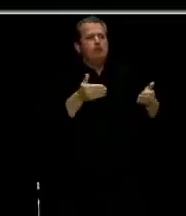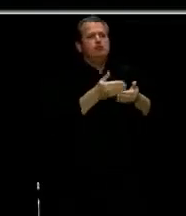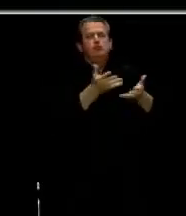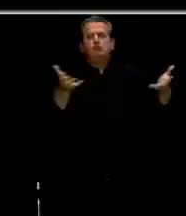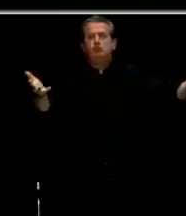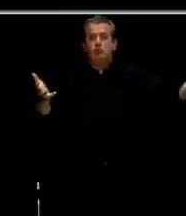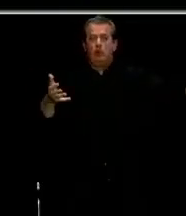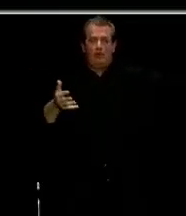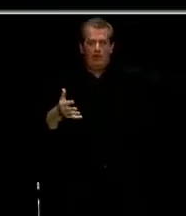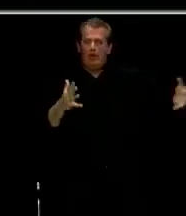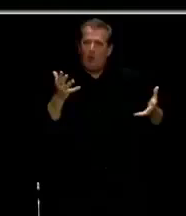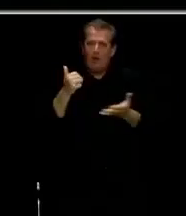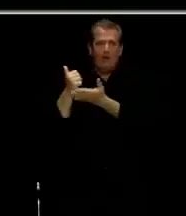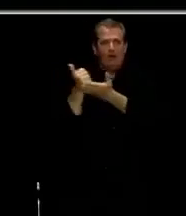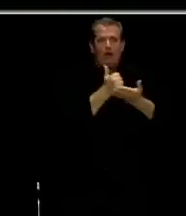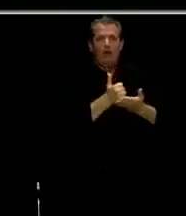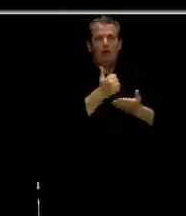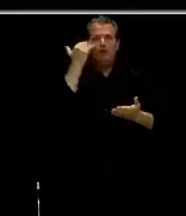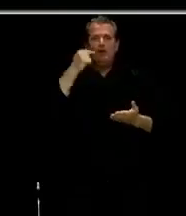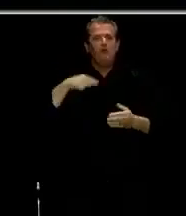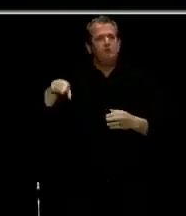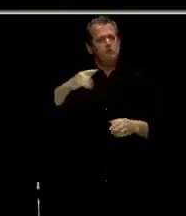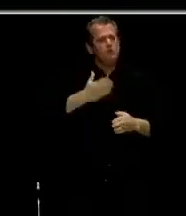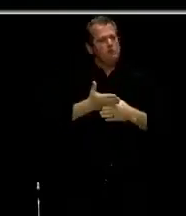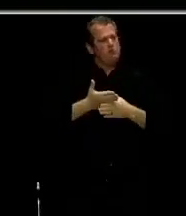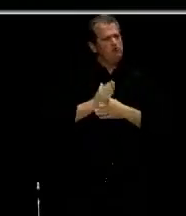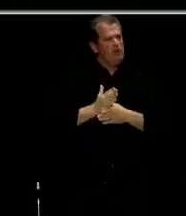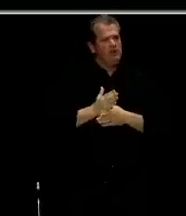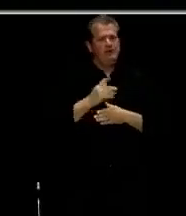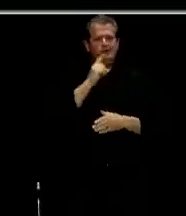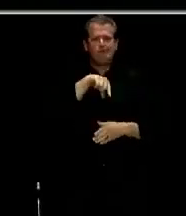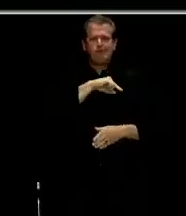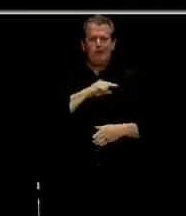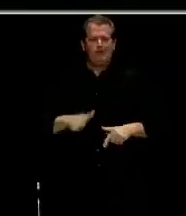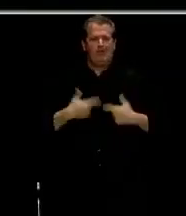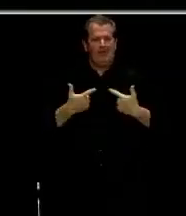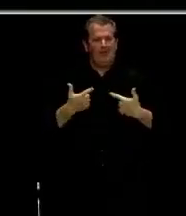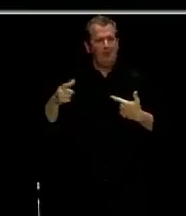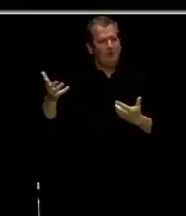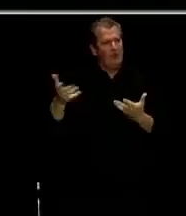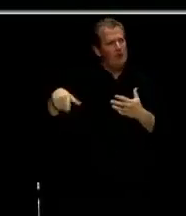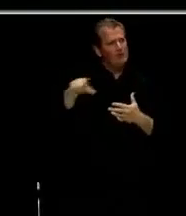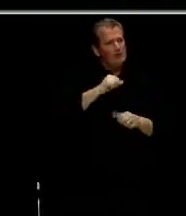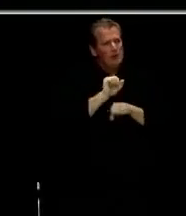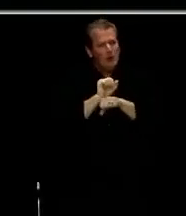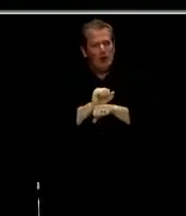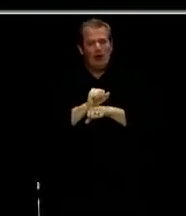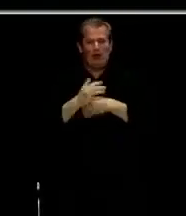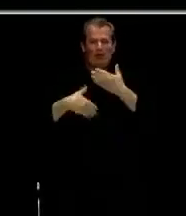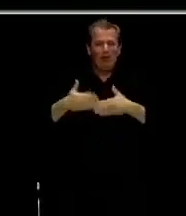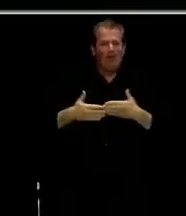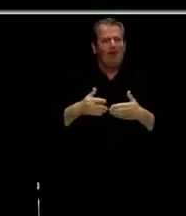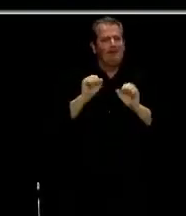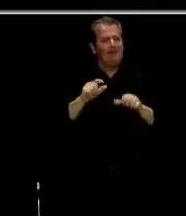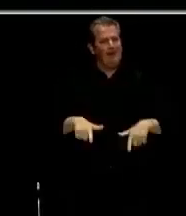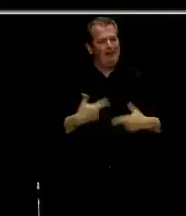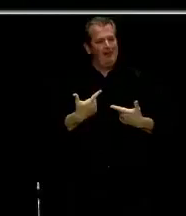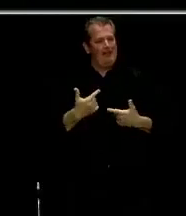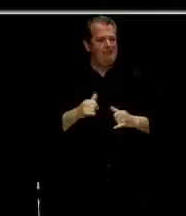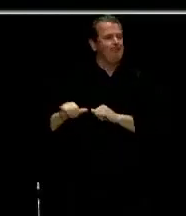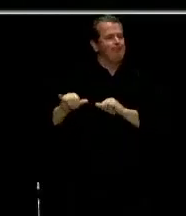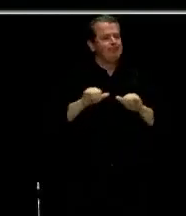the quality of life and the ability to contribute to our state and our